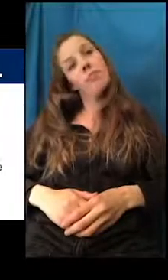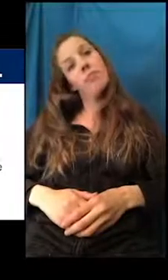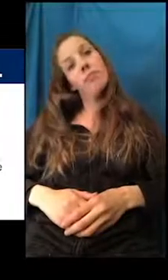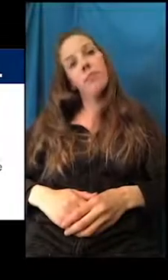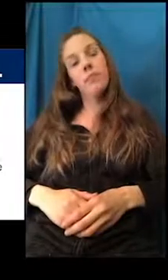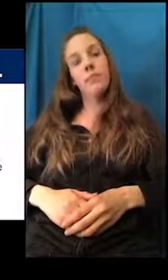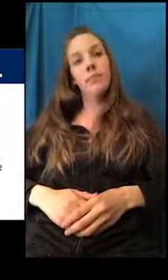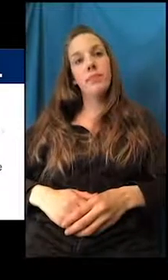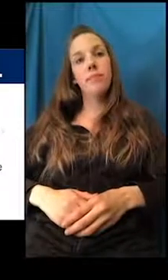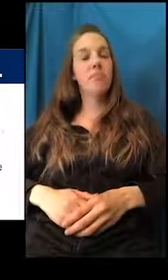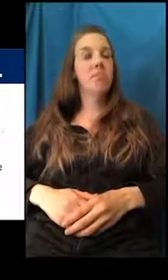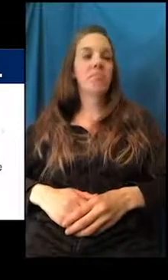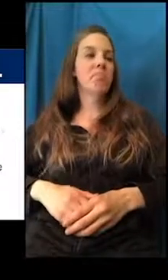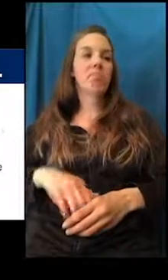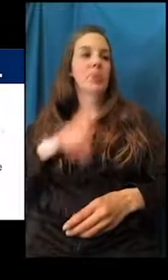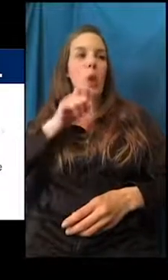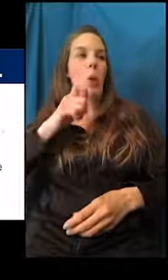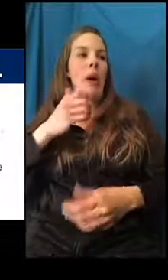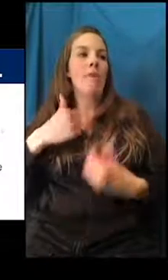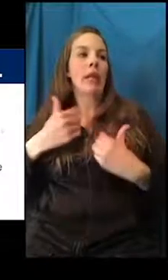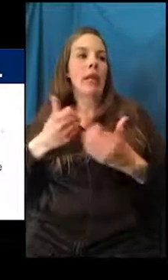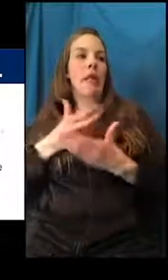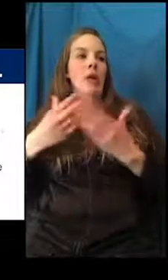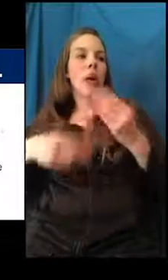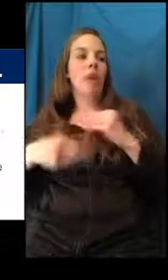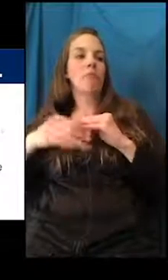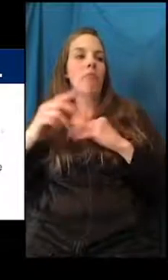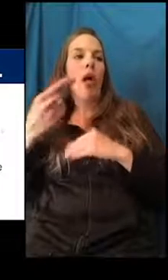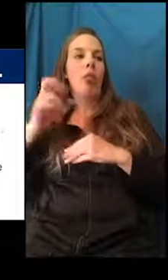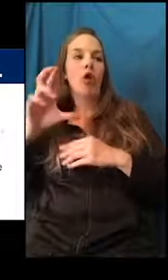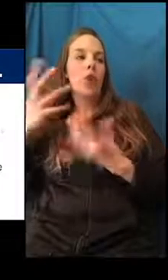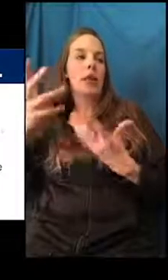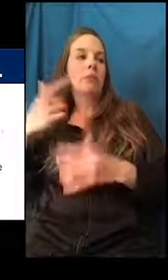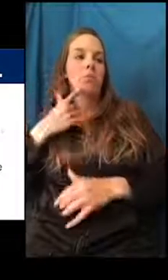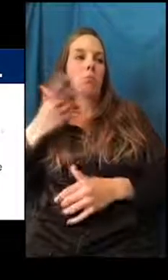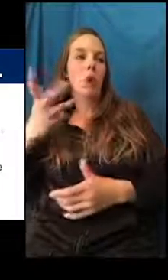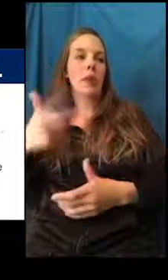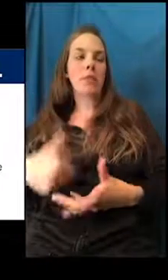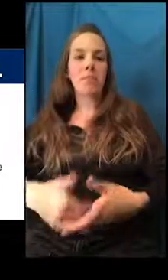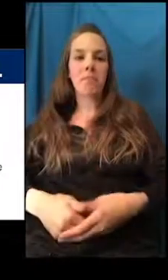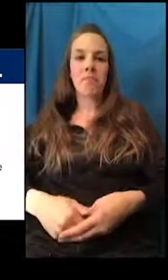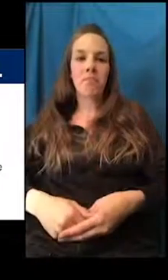I don't have anything else to add other than what Heather already mentioned.